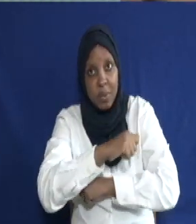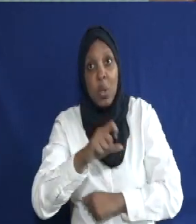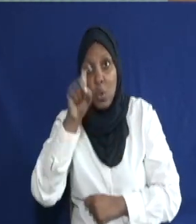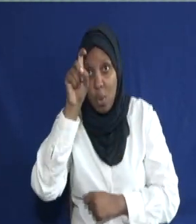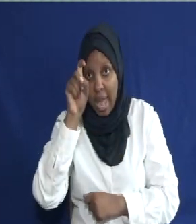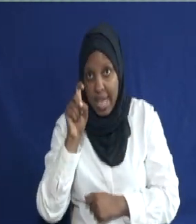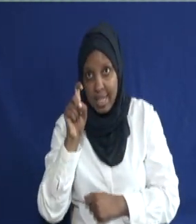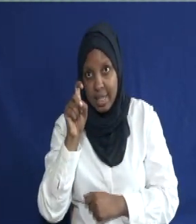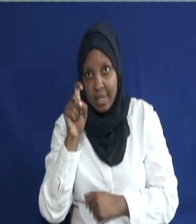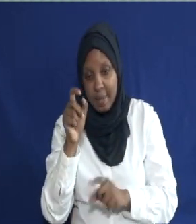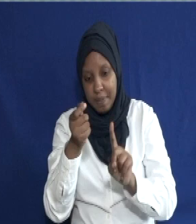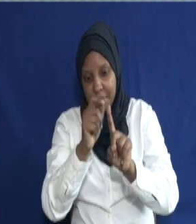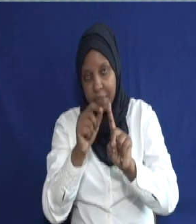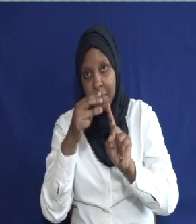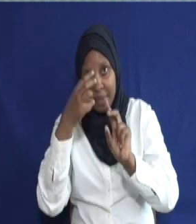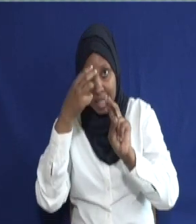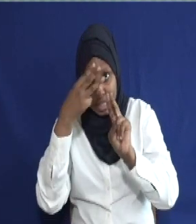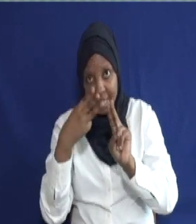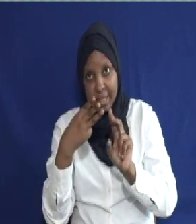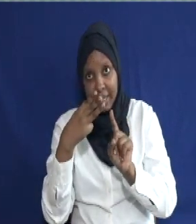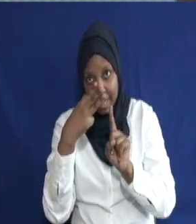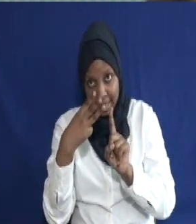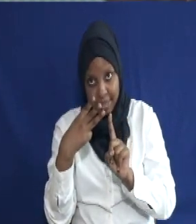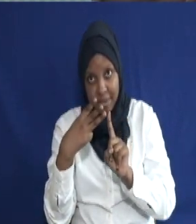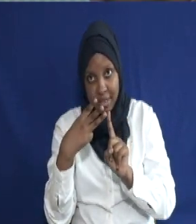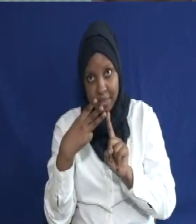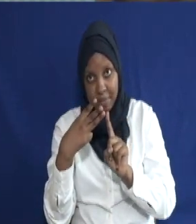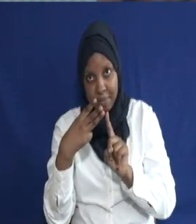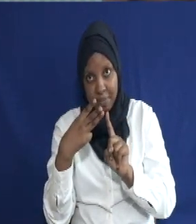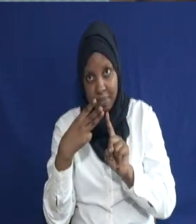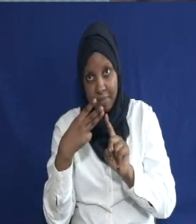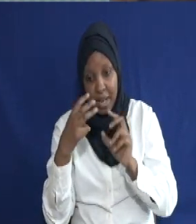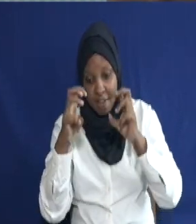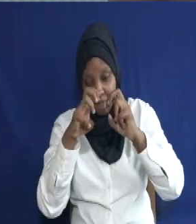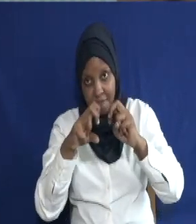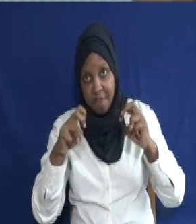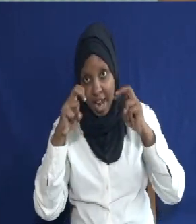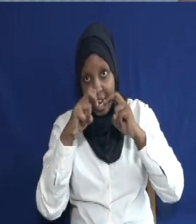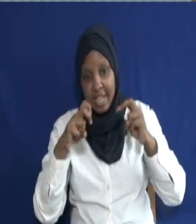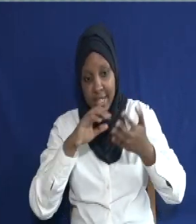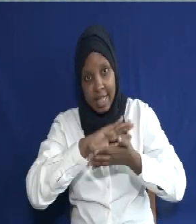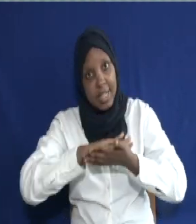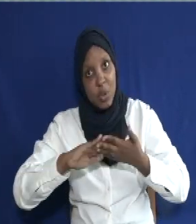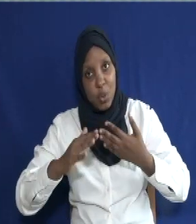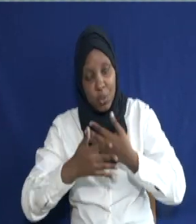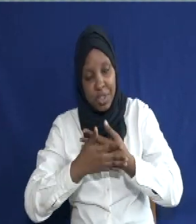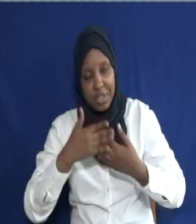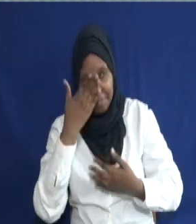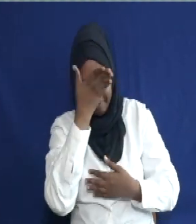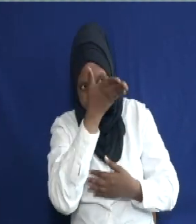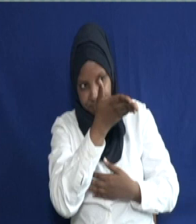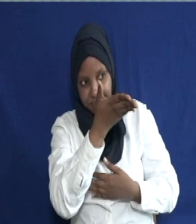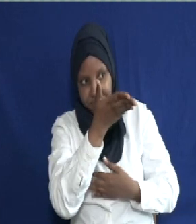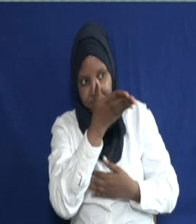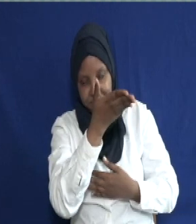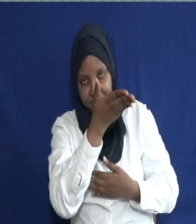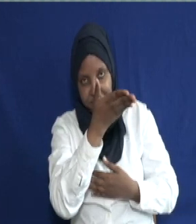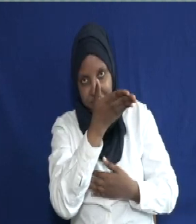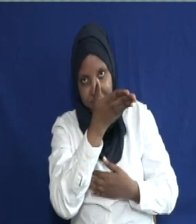Can you solve this problem? Okay, it is very easy. We just split 64